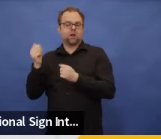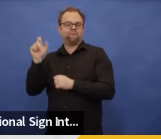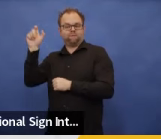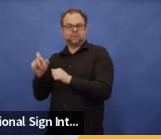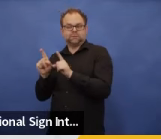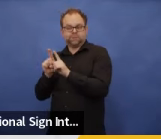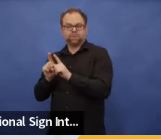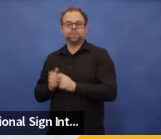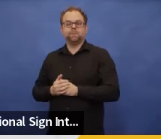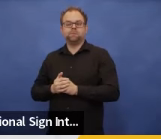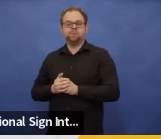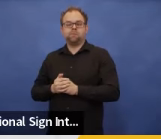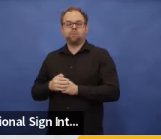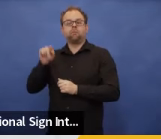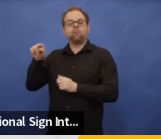IPC-IG.